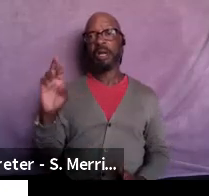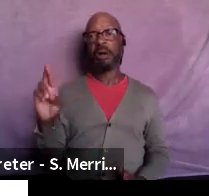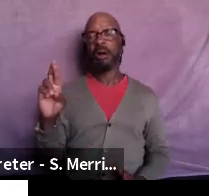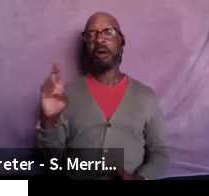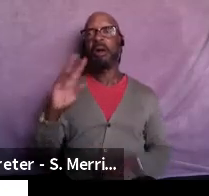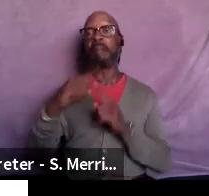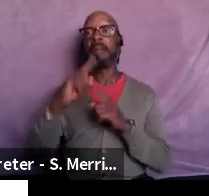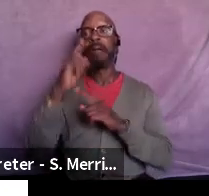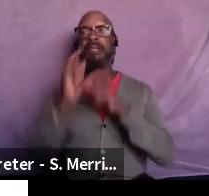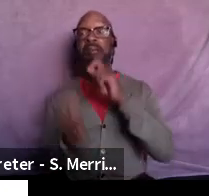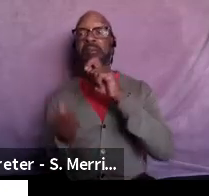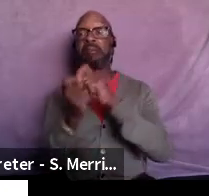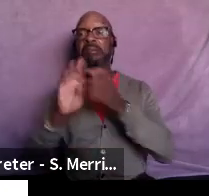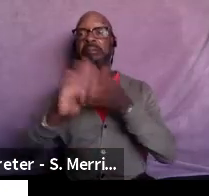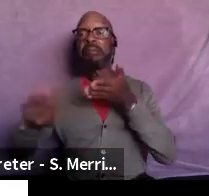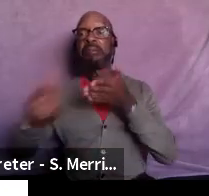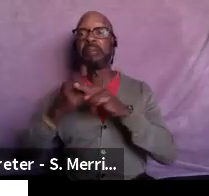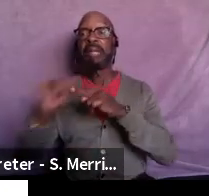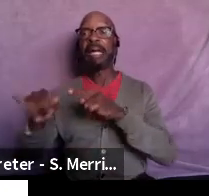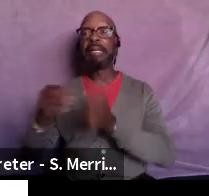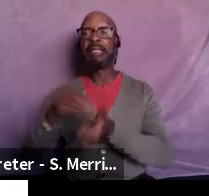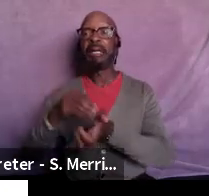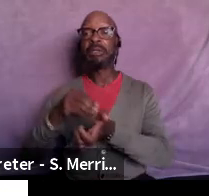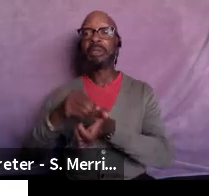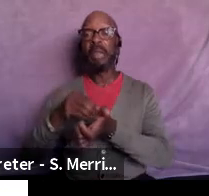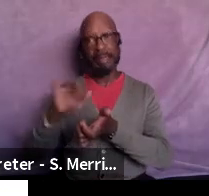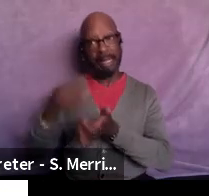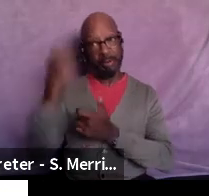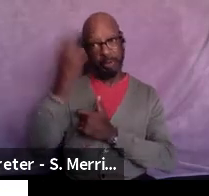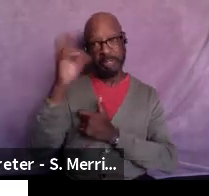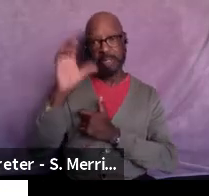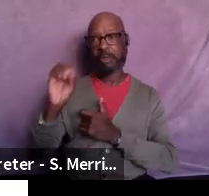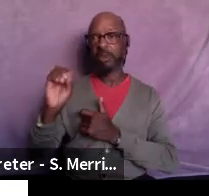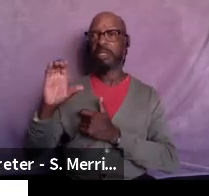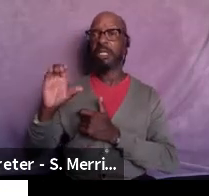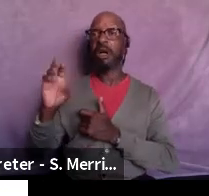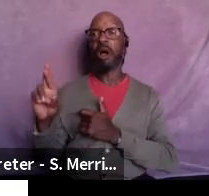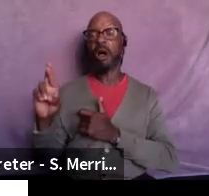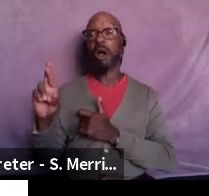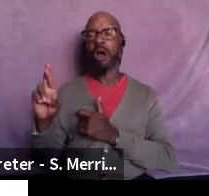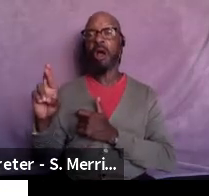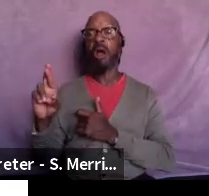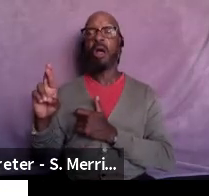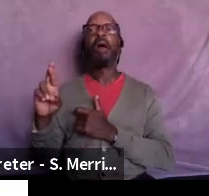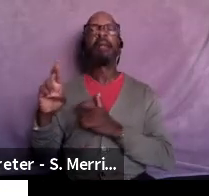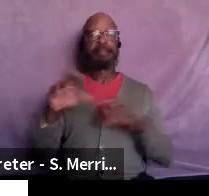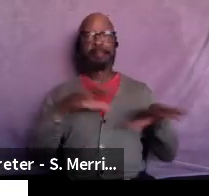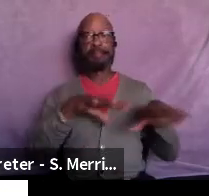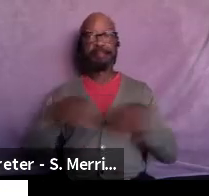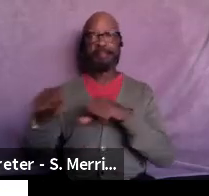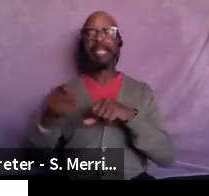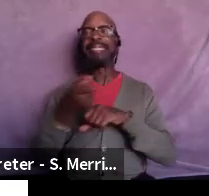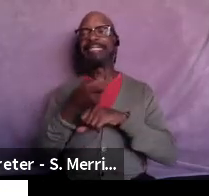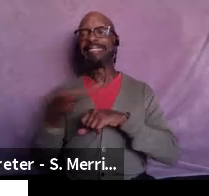retaliatory dismissal from the practice, and on this ground, OCR secured several corrective actions from